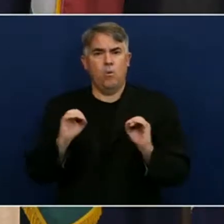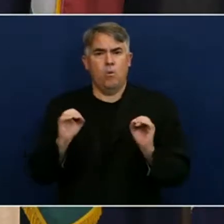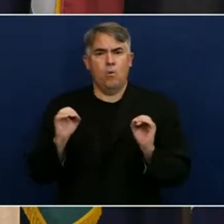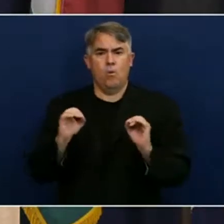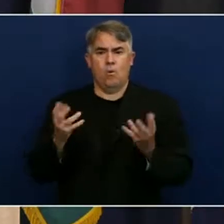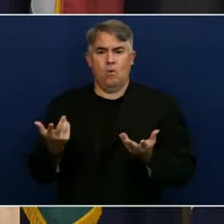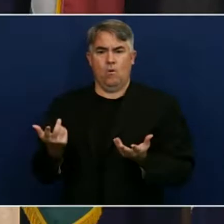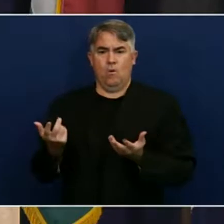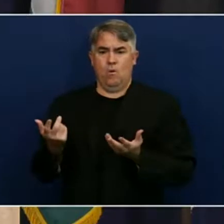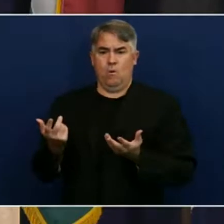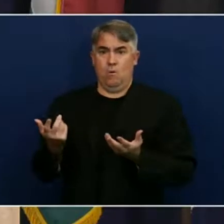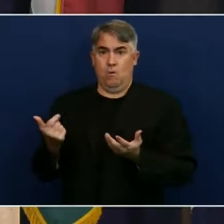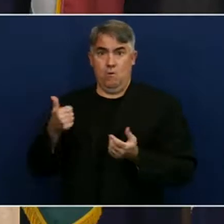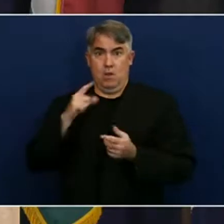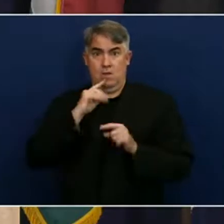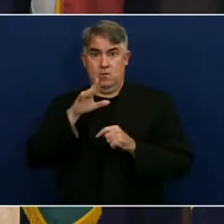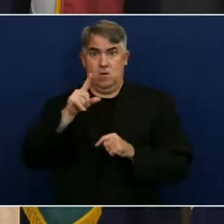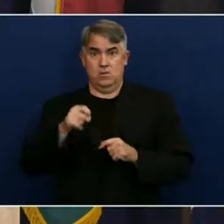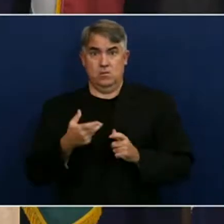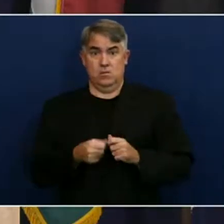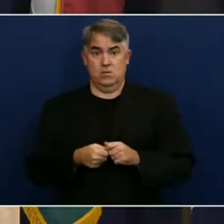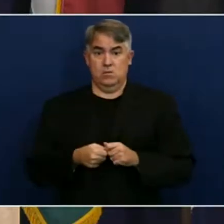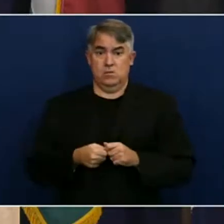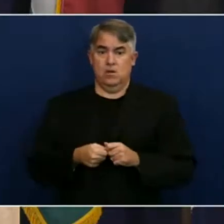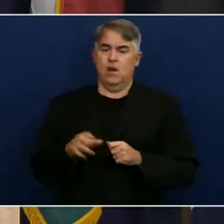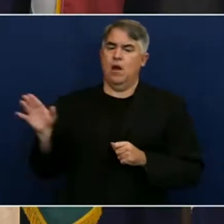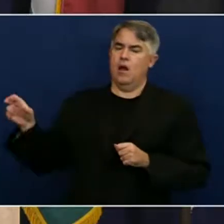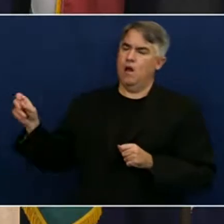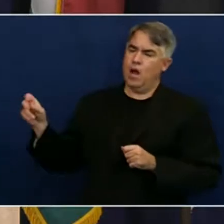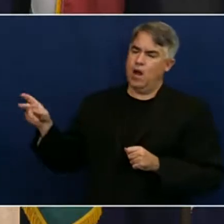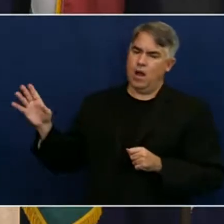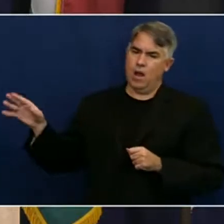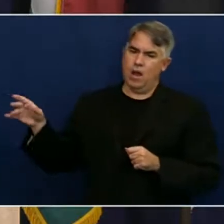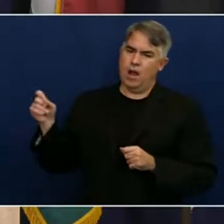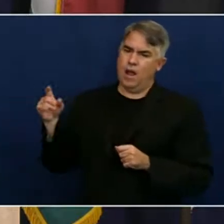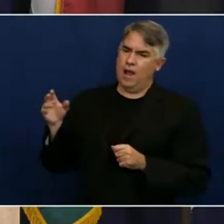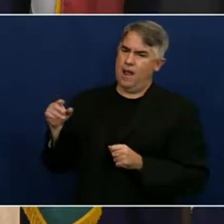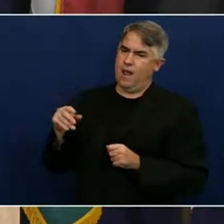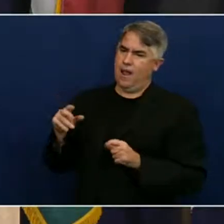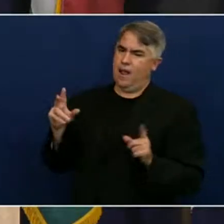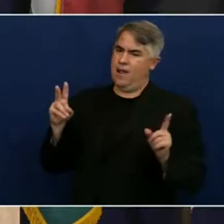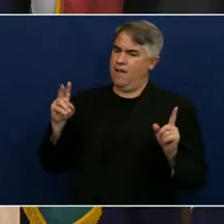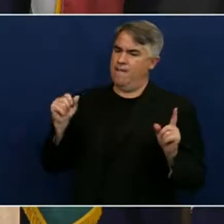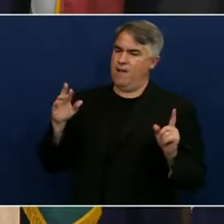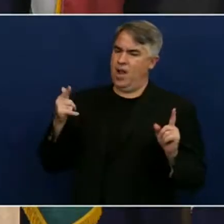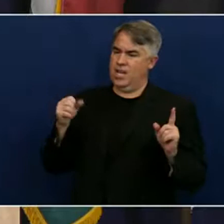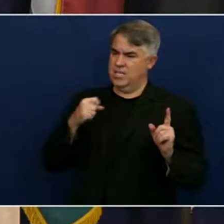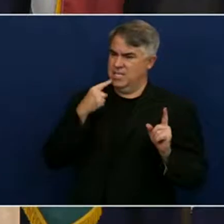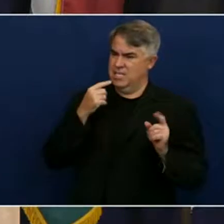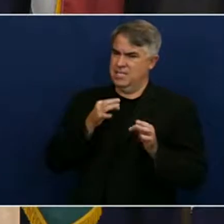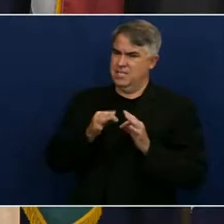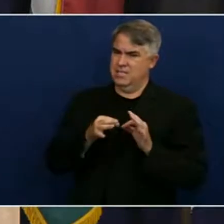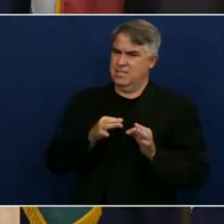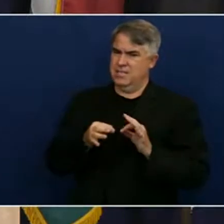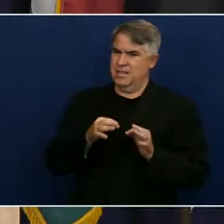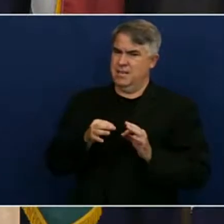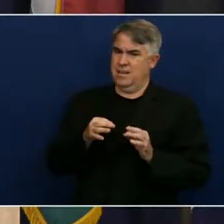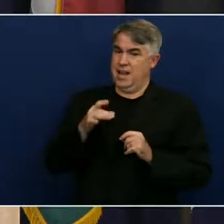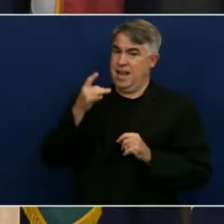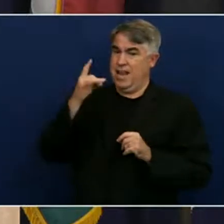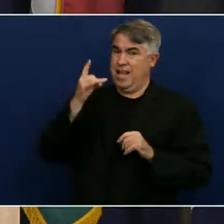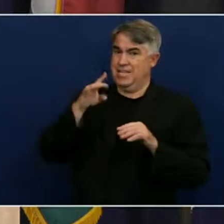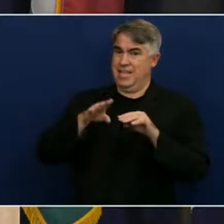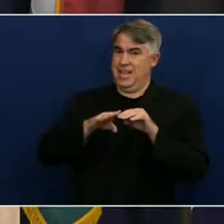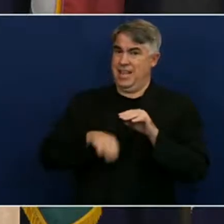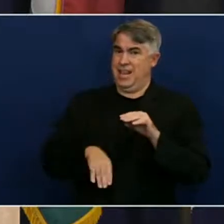Yeah, I think I just remember Supervisor Vargas sounded like she had mentioned that the cases among younger people had kind of jumped from